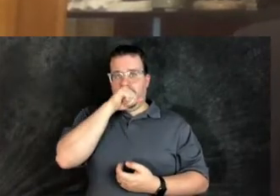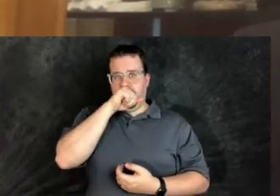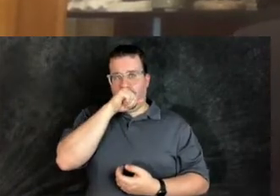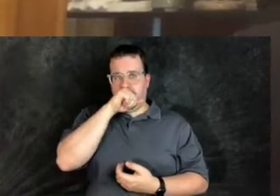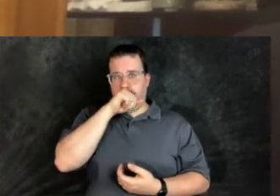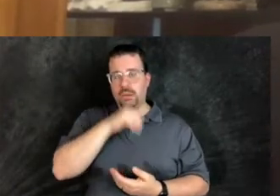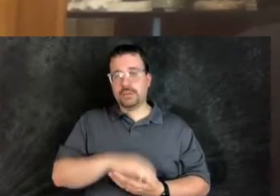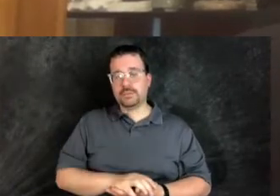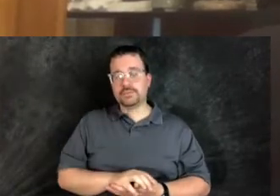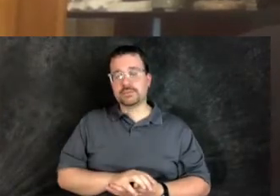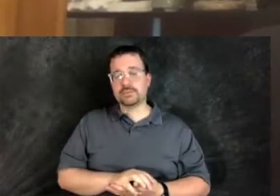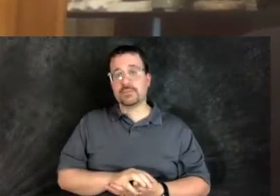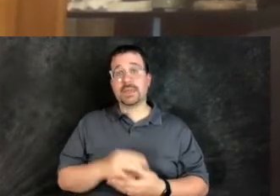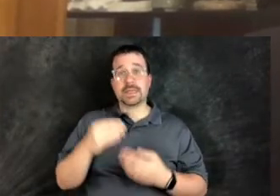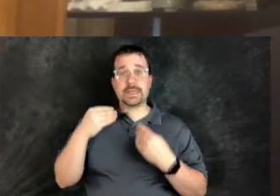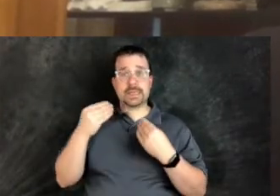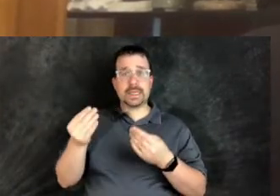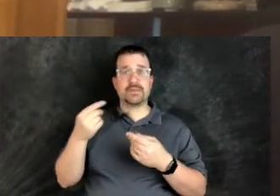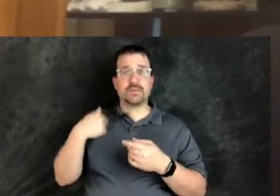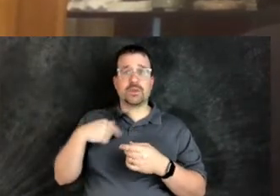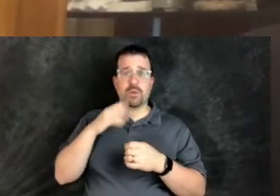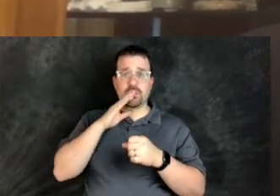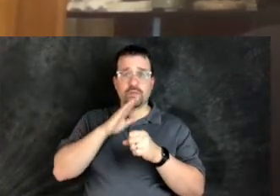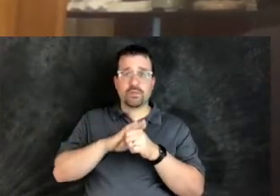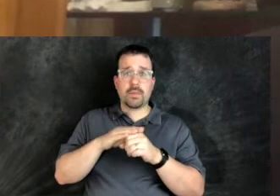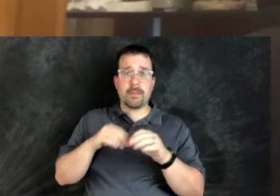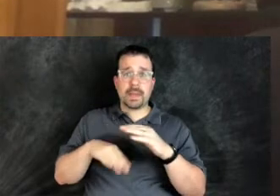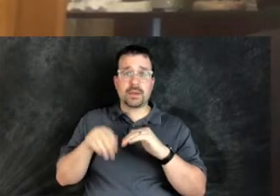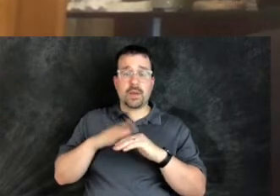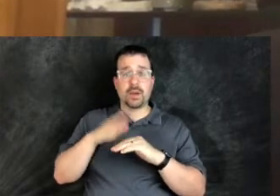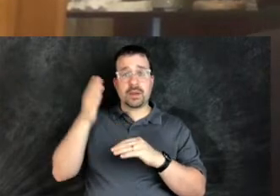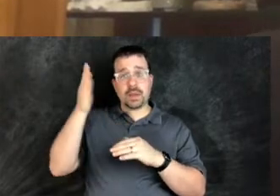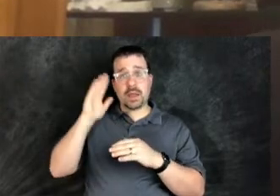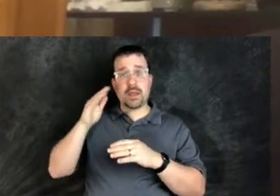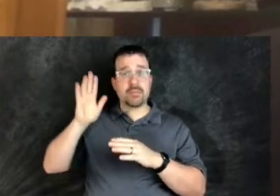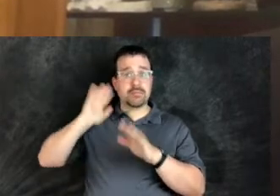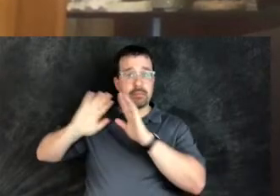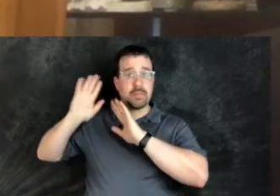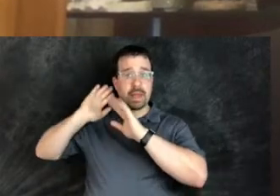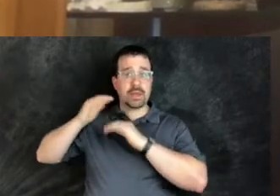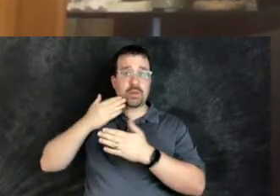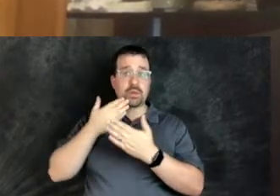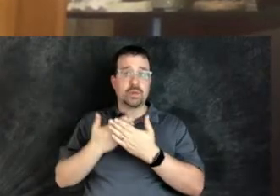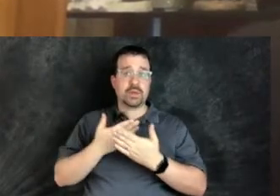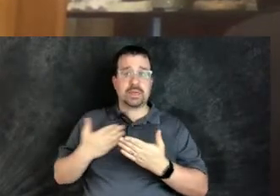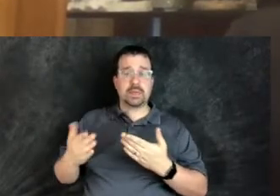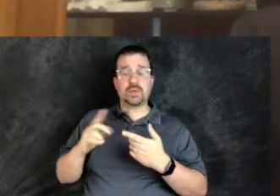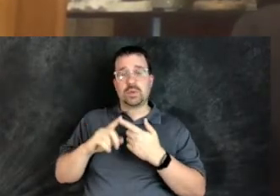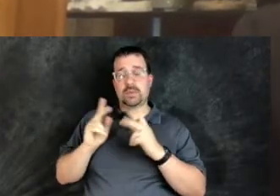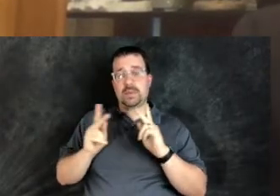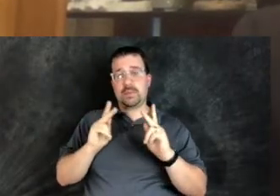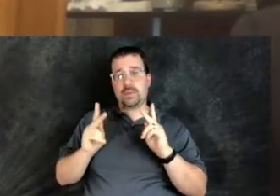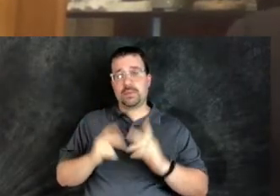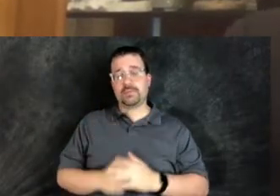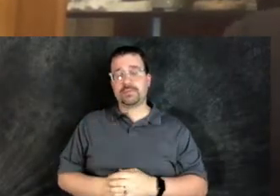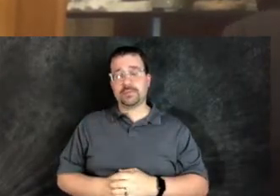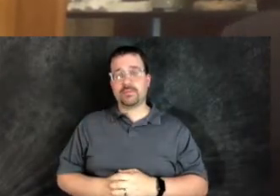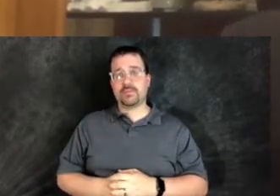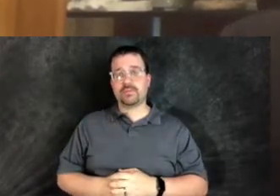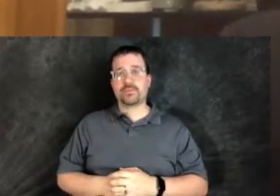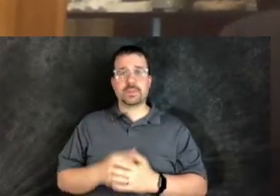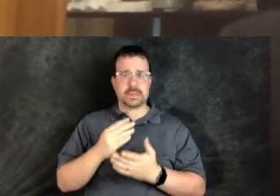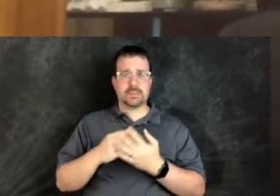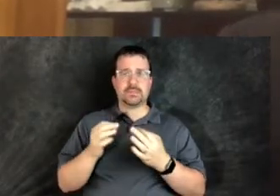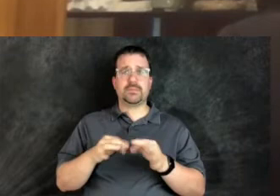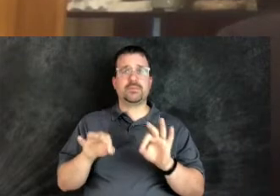It gave future assurance based on God's past goodness to the people. And there were some